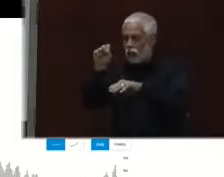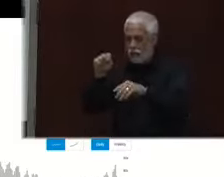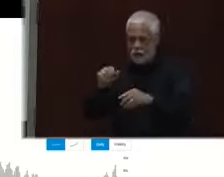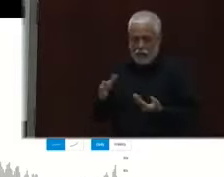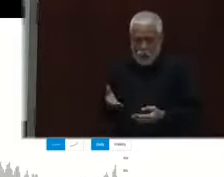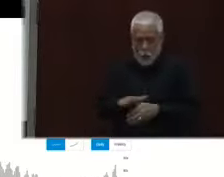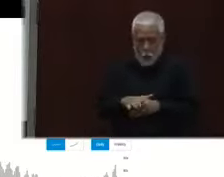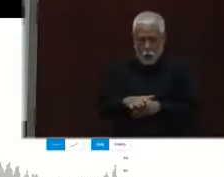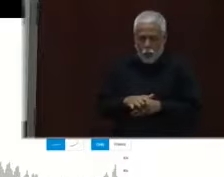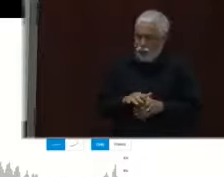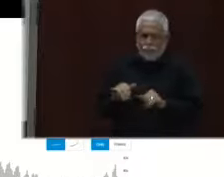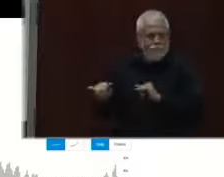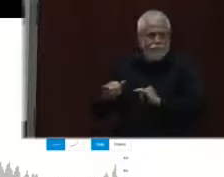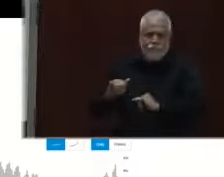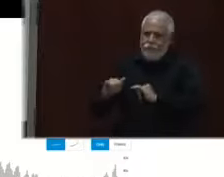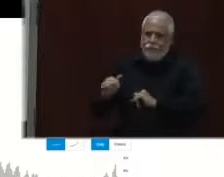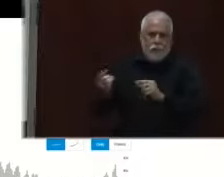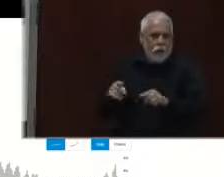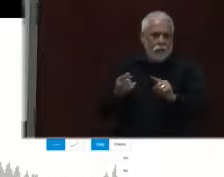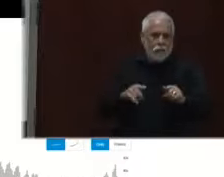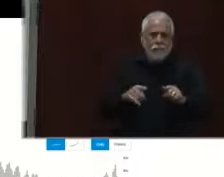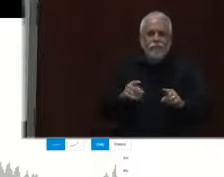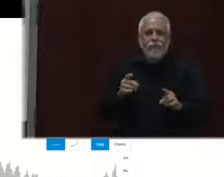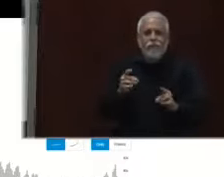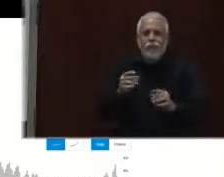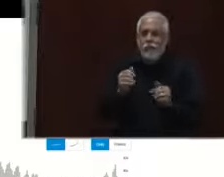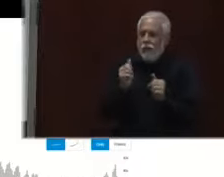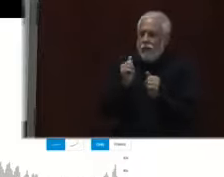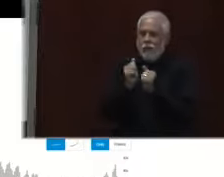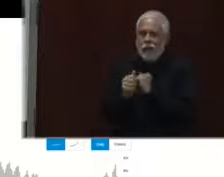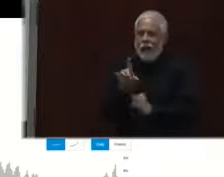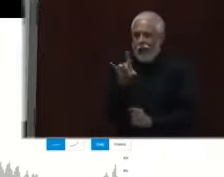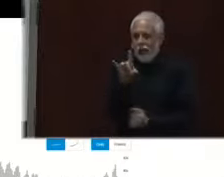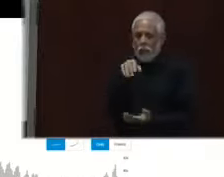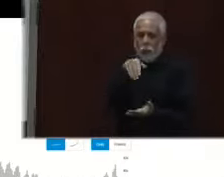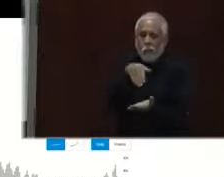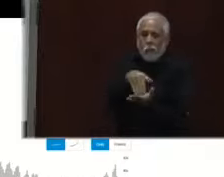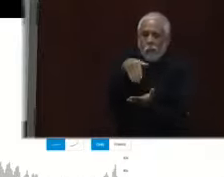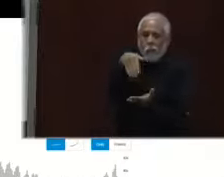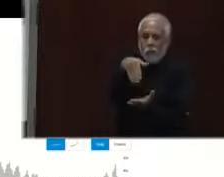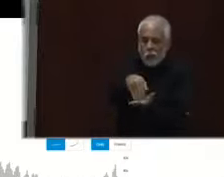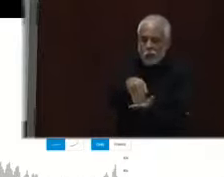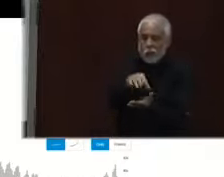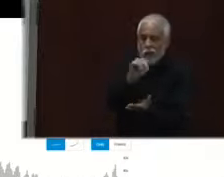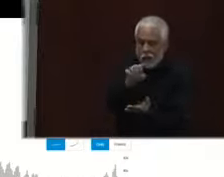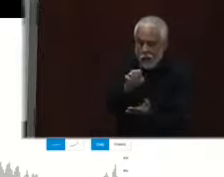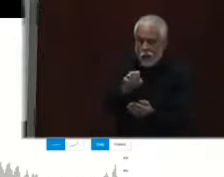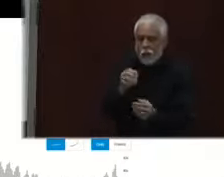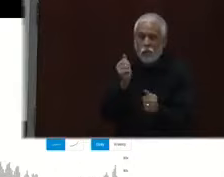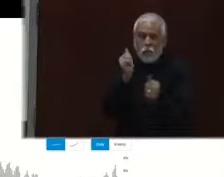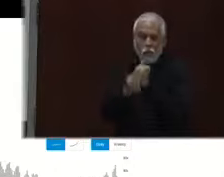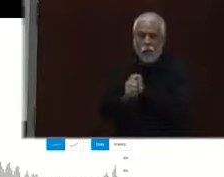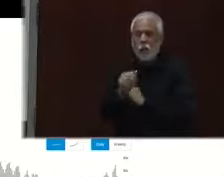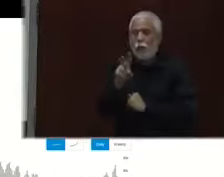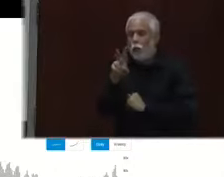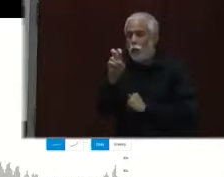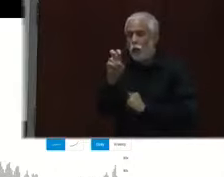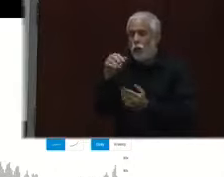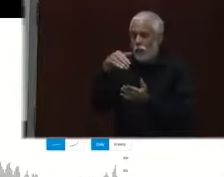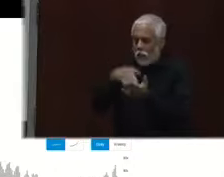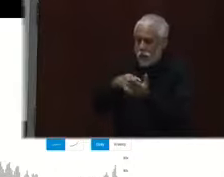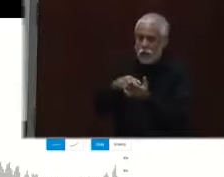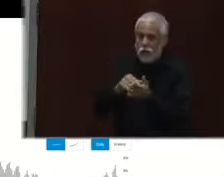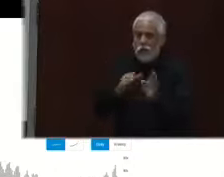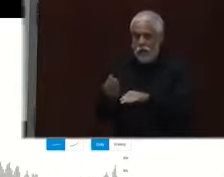and we all need to be very aware of that. We've tragically passed 8 million cases and over 200,000 deaths